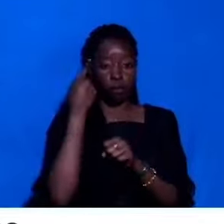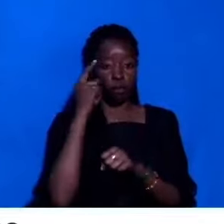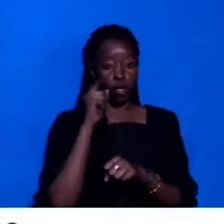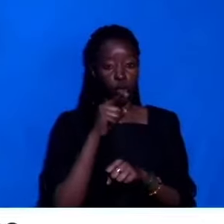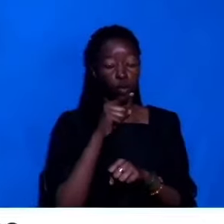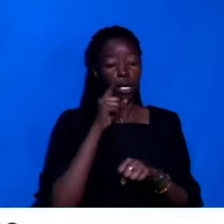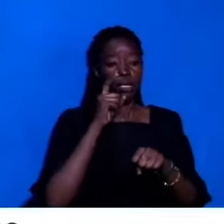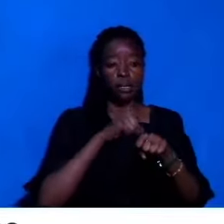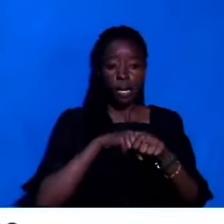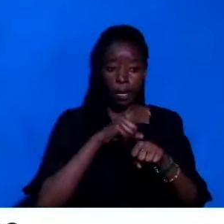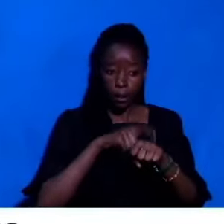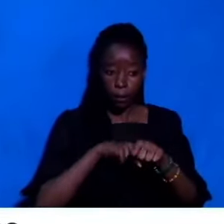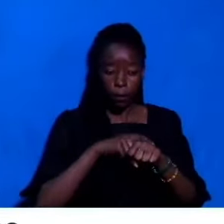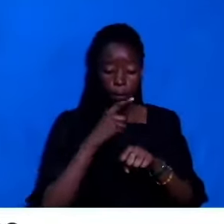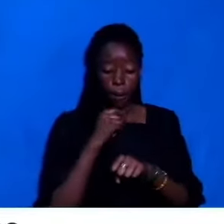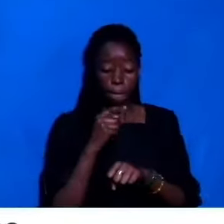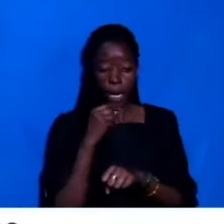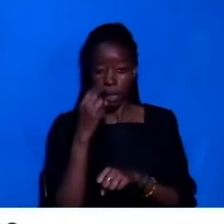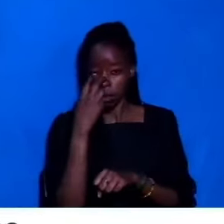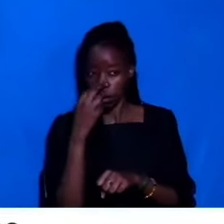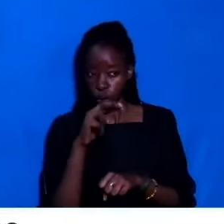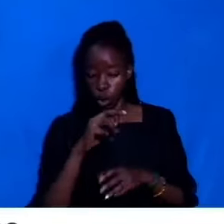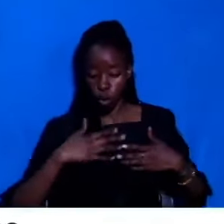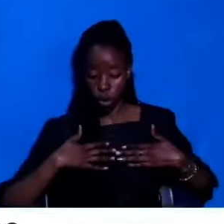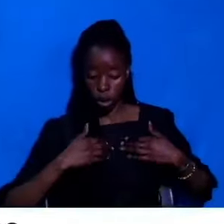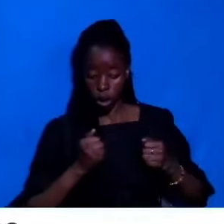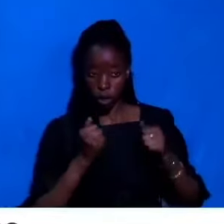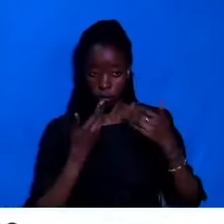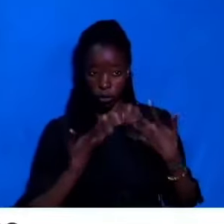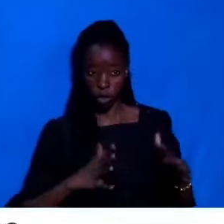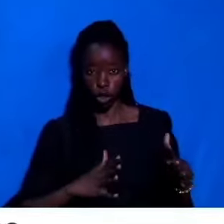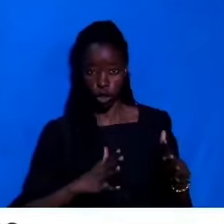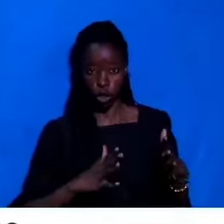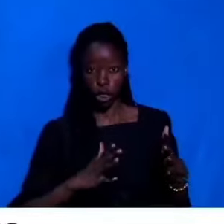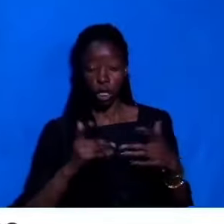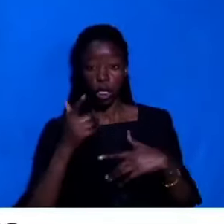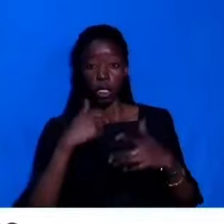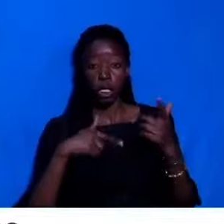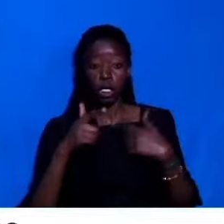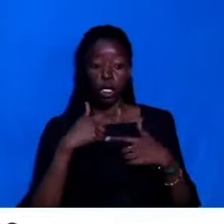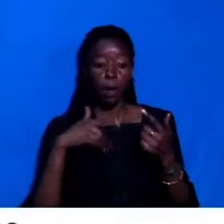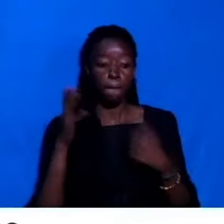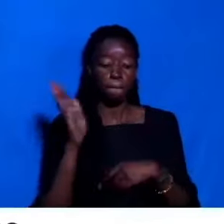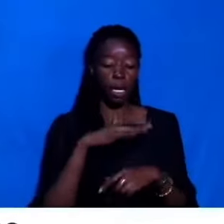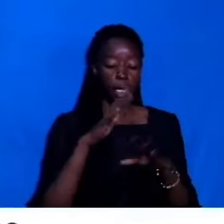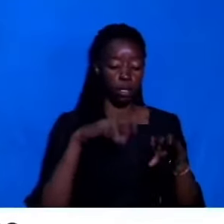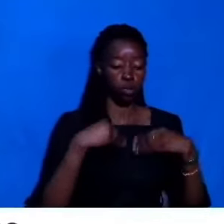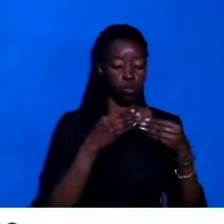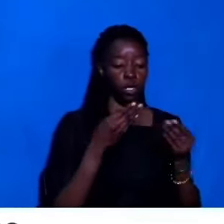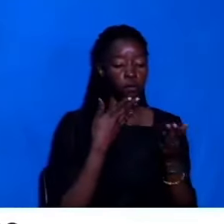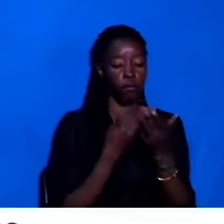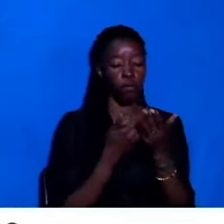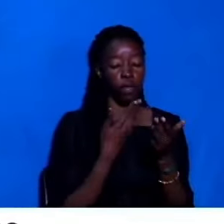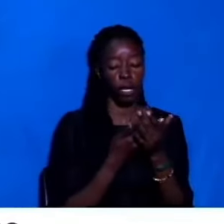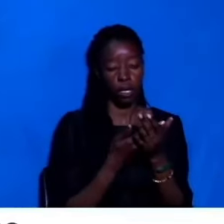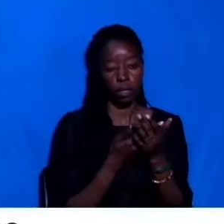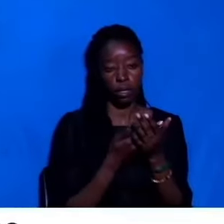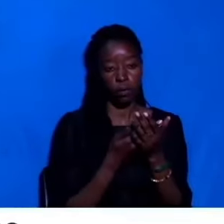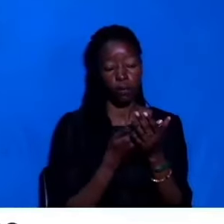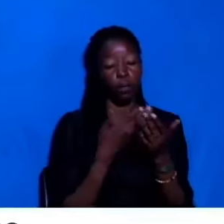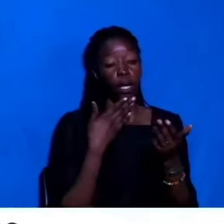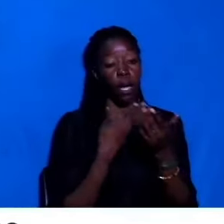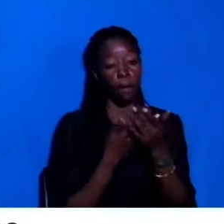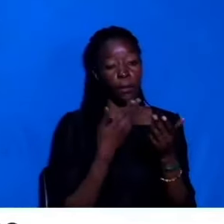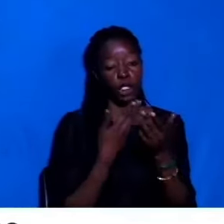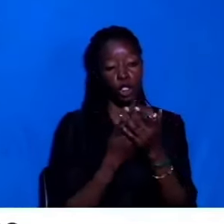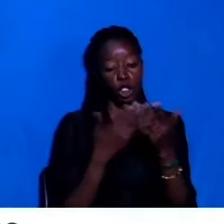healed, learn to put a pause button to your demand prayers. Acknowledge and appreciate where you have come